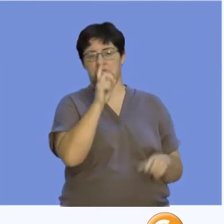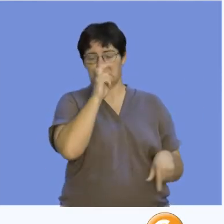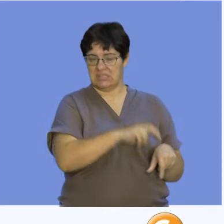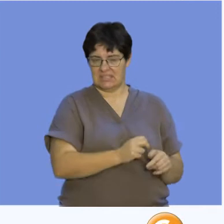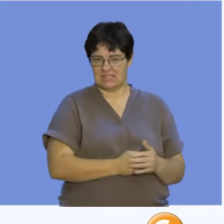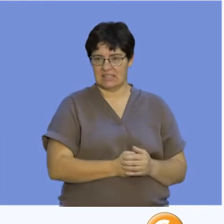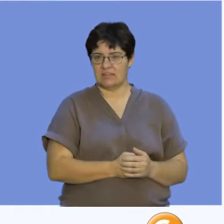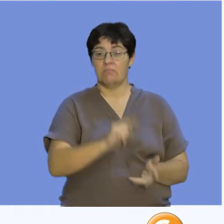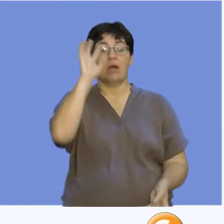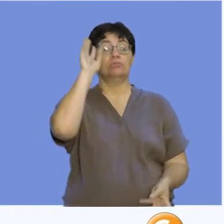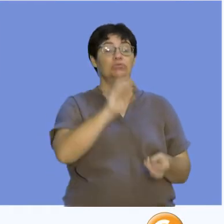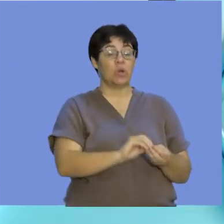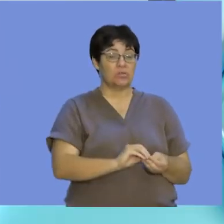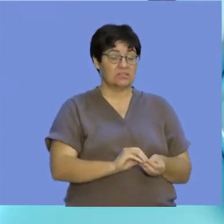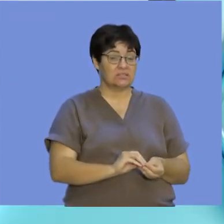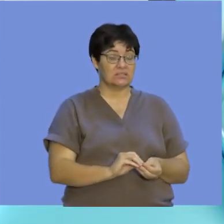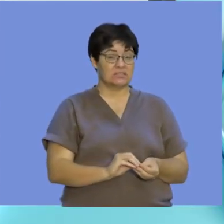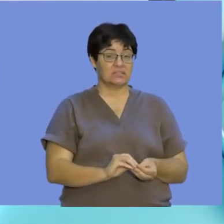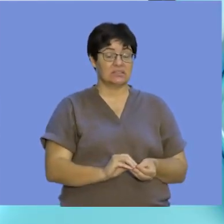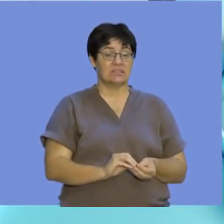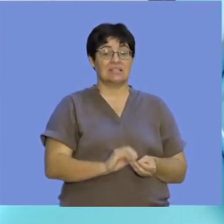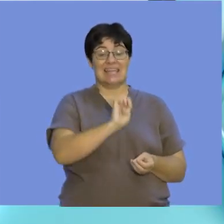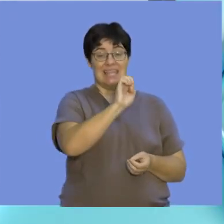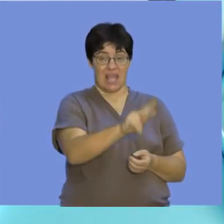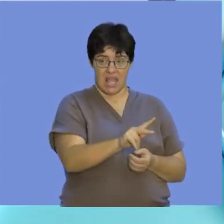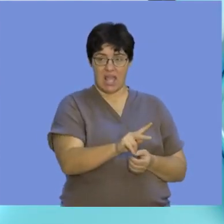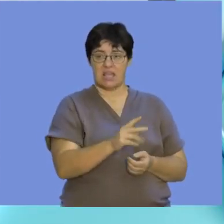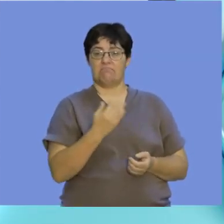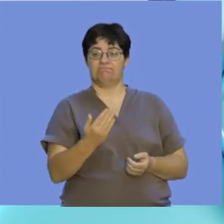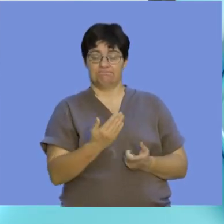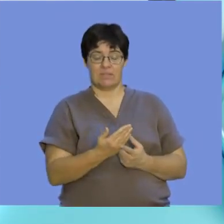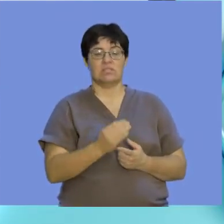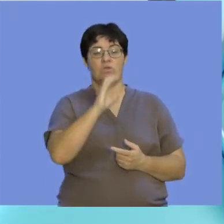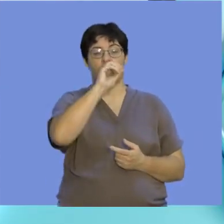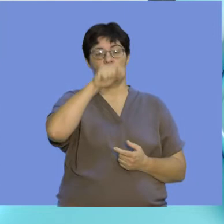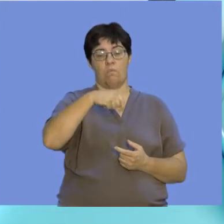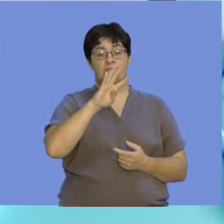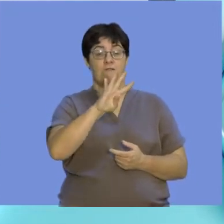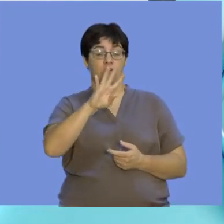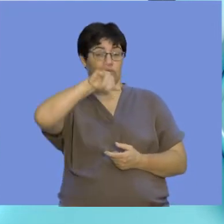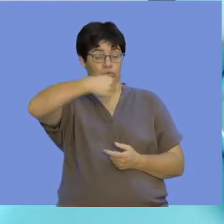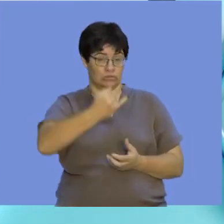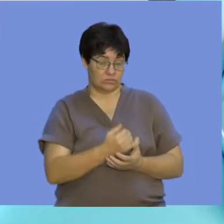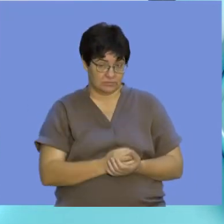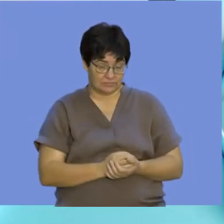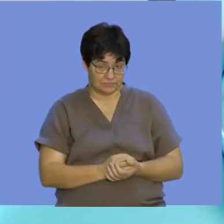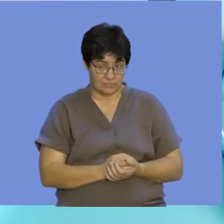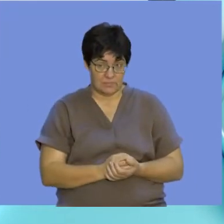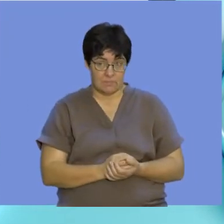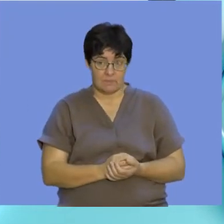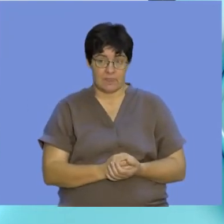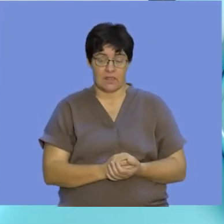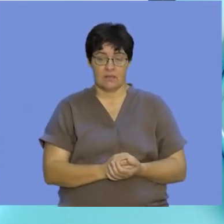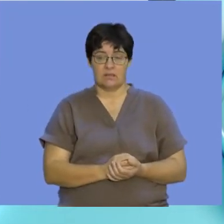this. My total kinetic energy, that's what's in the bottom right-hand corner. So if we had to work it out, which we're not going to do